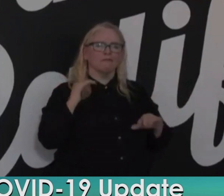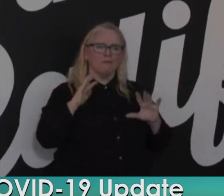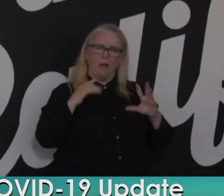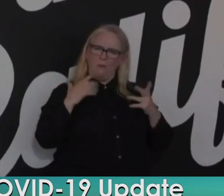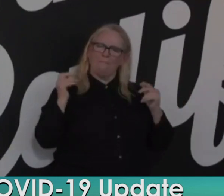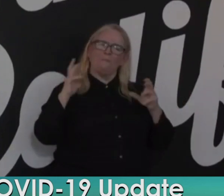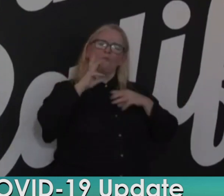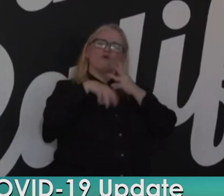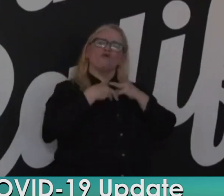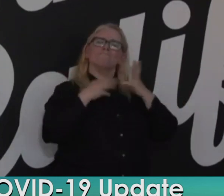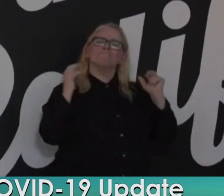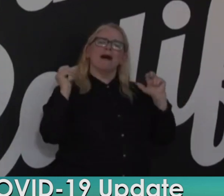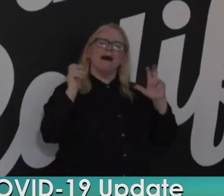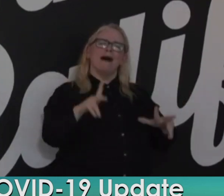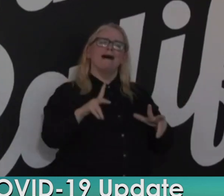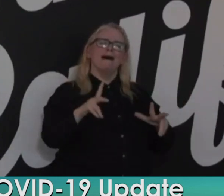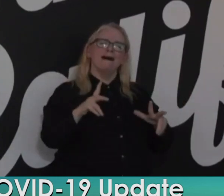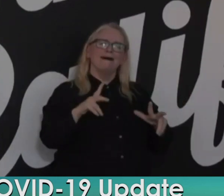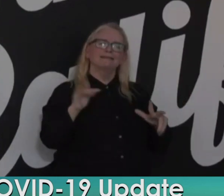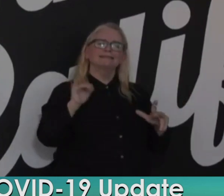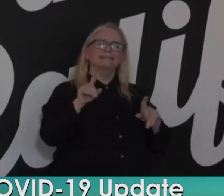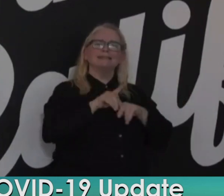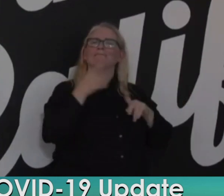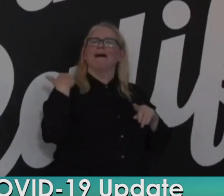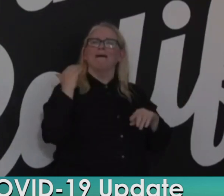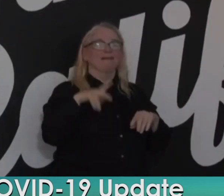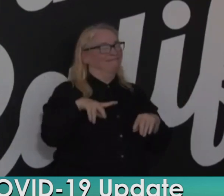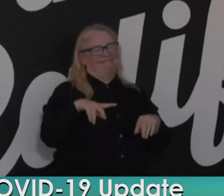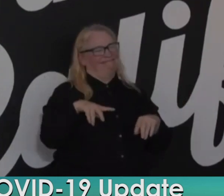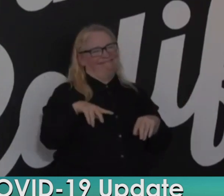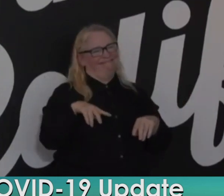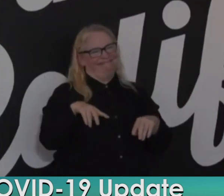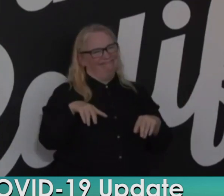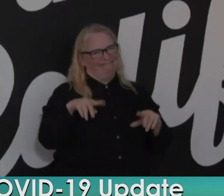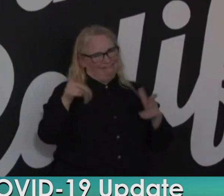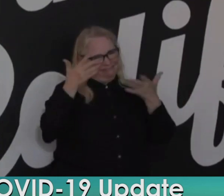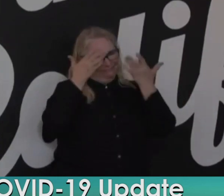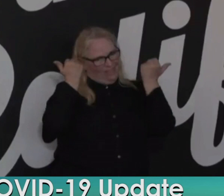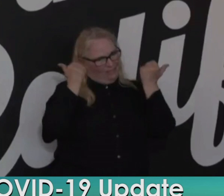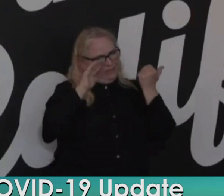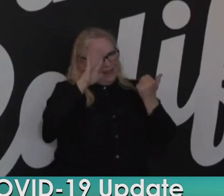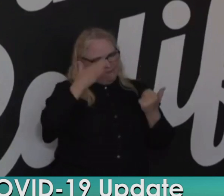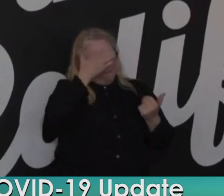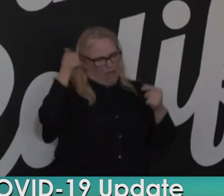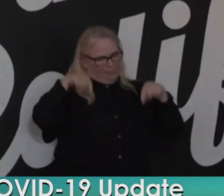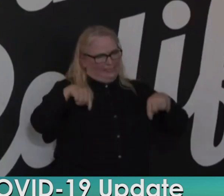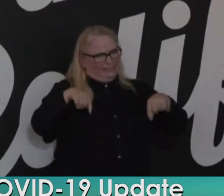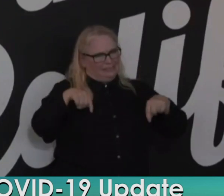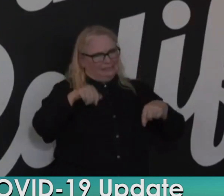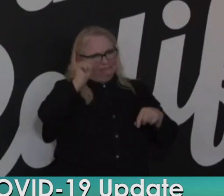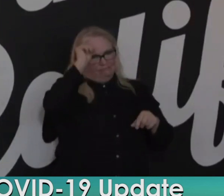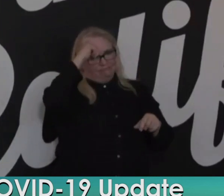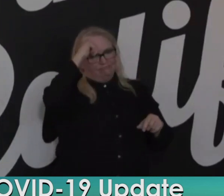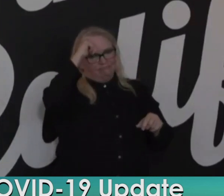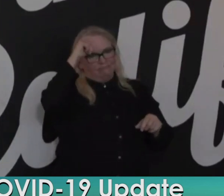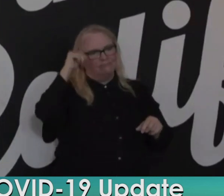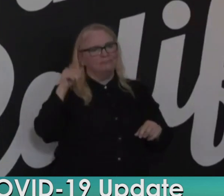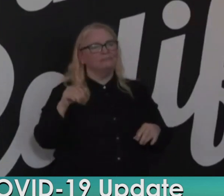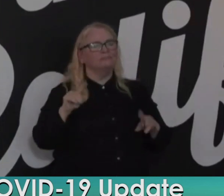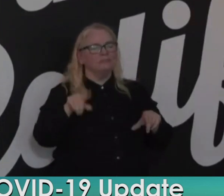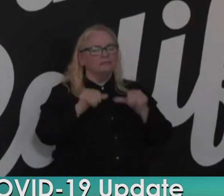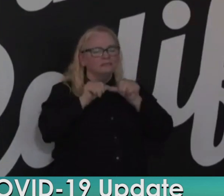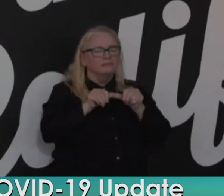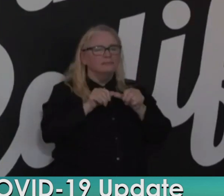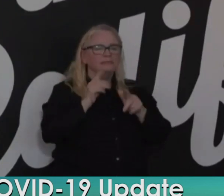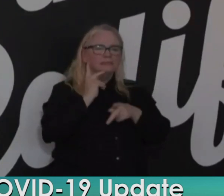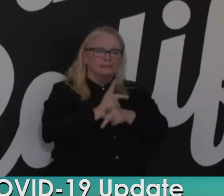live through, forget all about it, let's not develop amnesia. Let's not, as we keep saying, run that 90-yard dash. Let's continue to move into